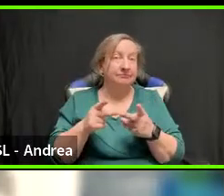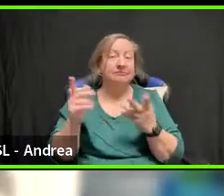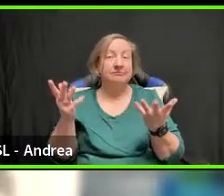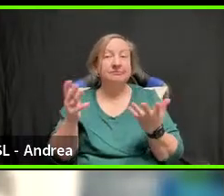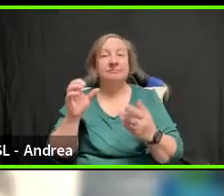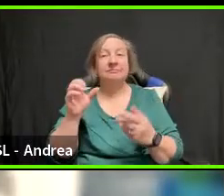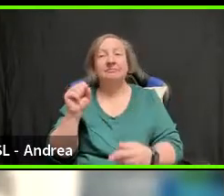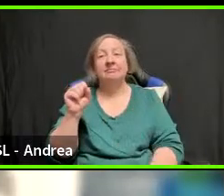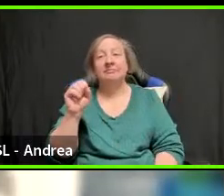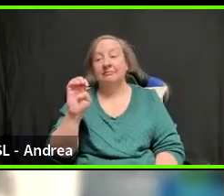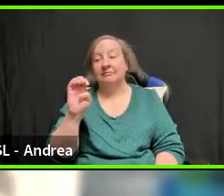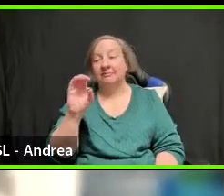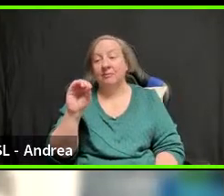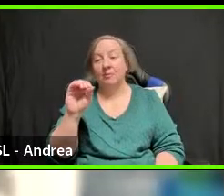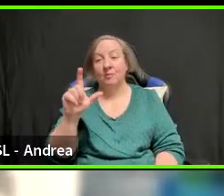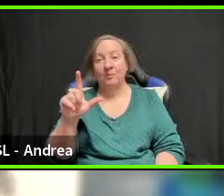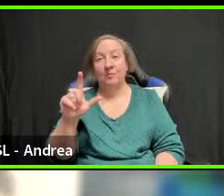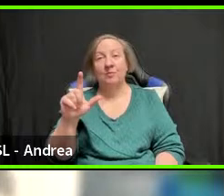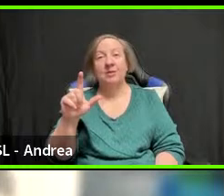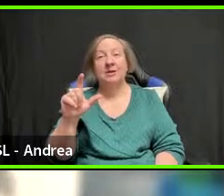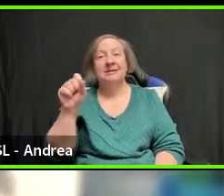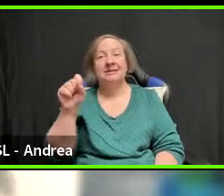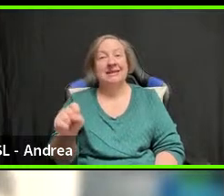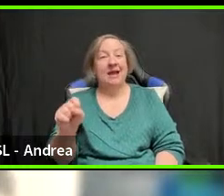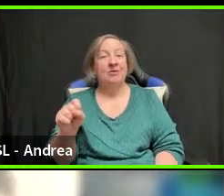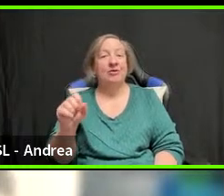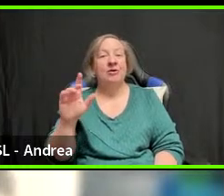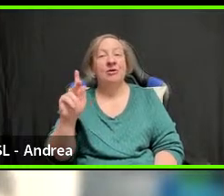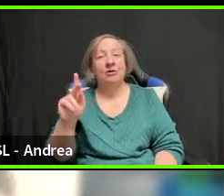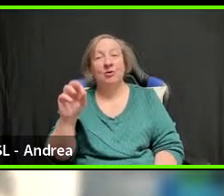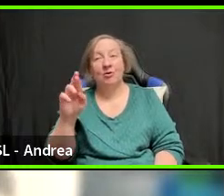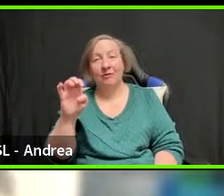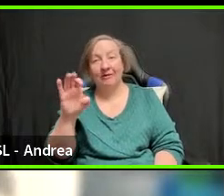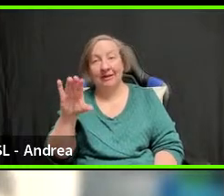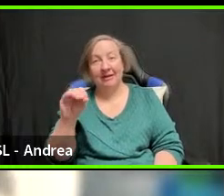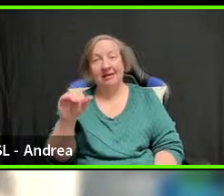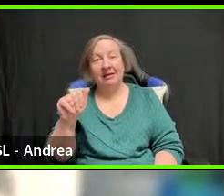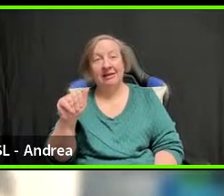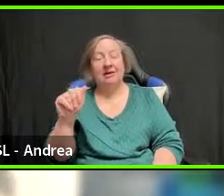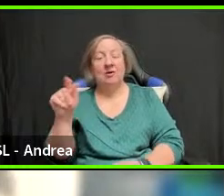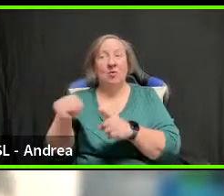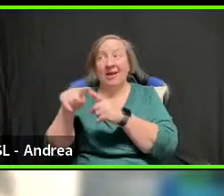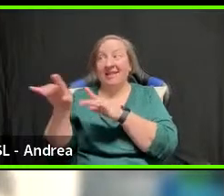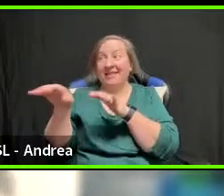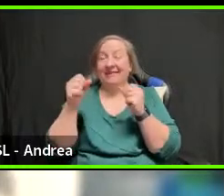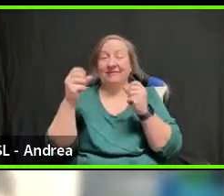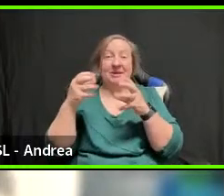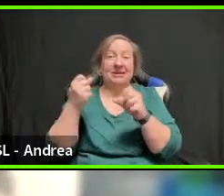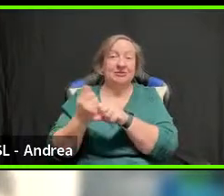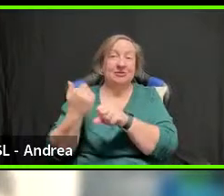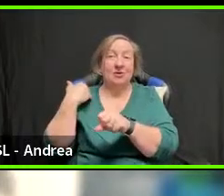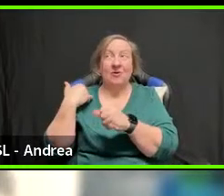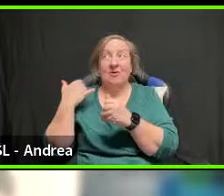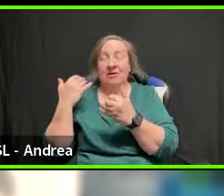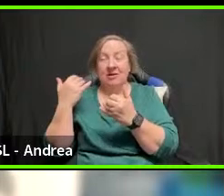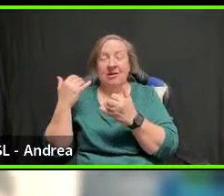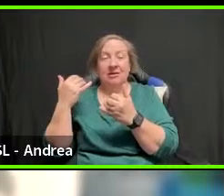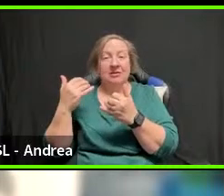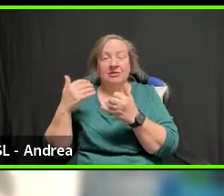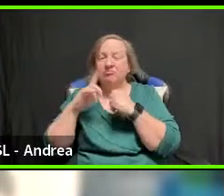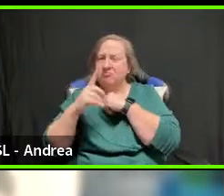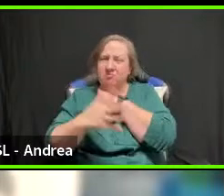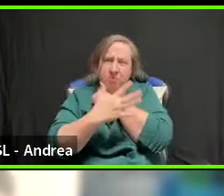South Korea. When we left Korea many years ago, it was a dirt poor nation. Now it's 12th largest economy in the world. It's just